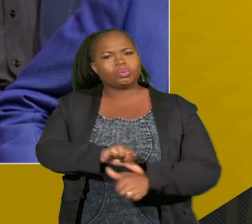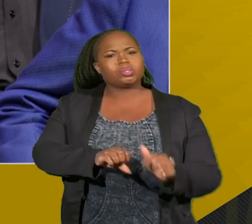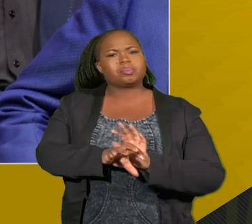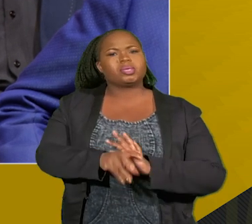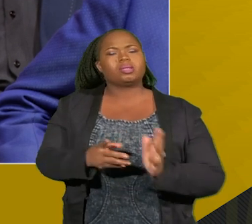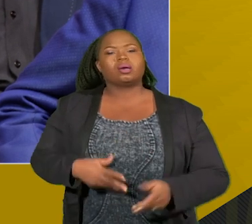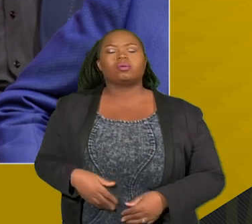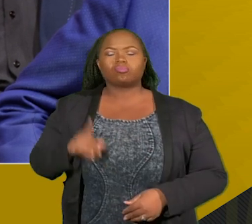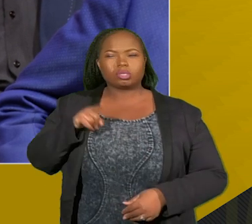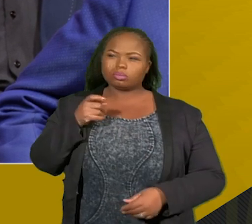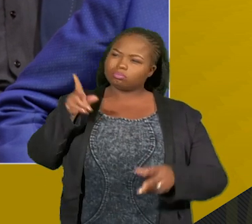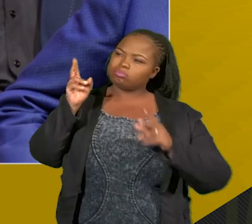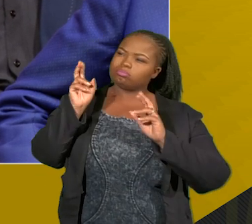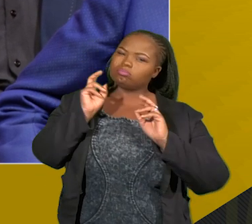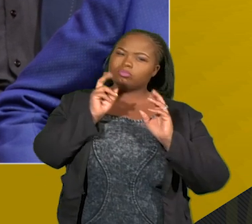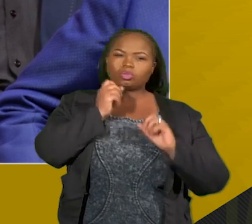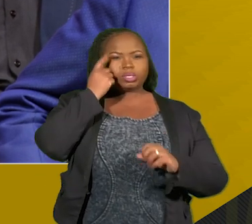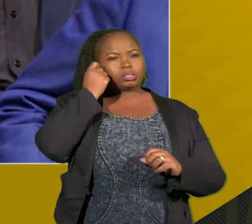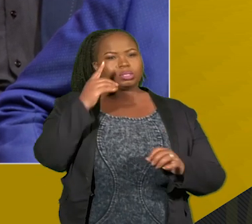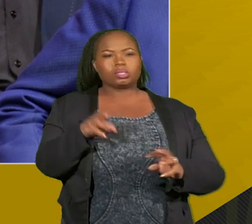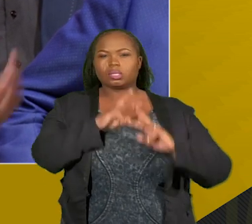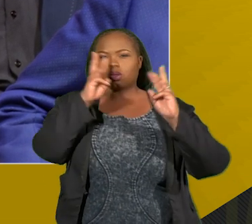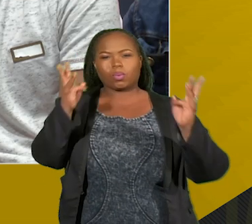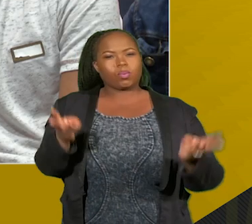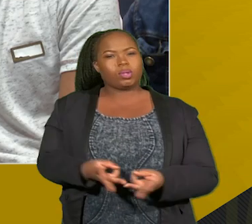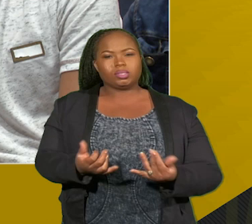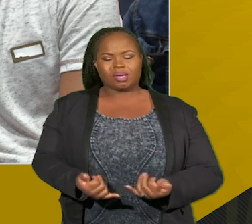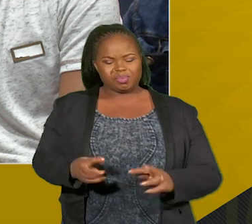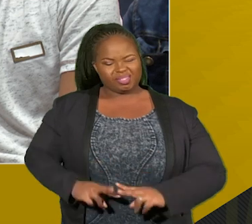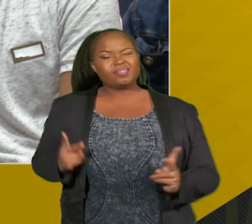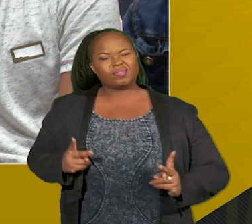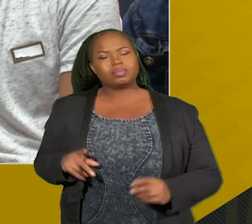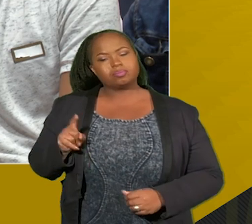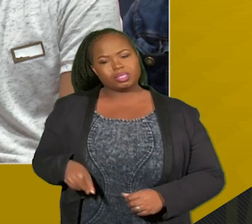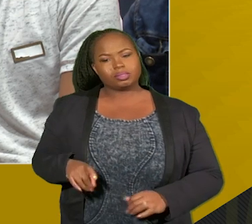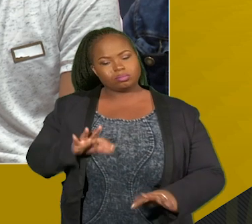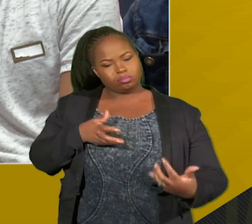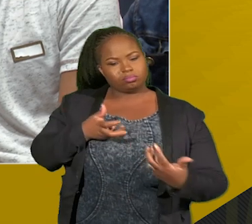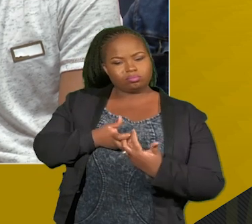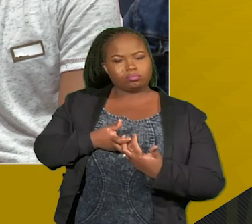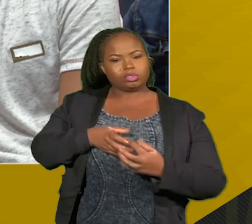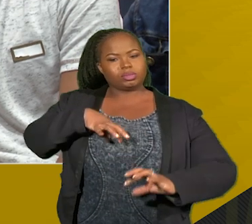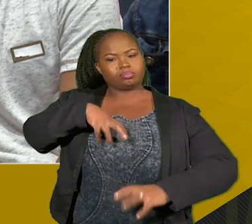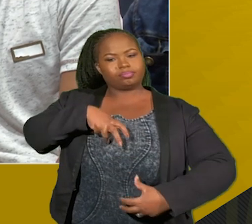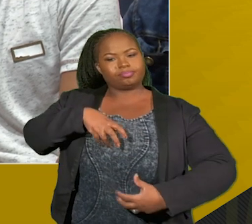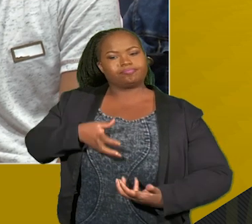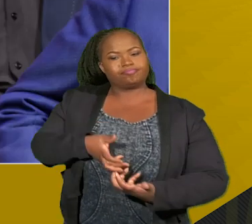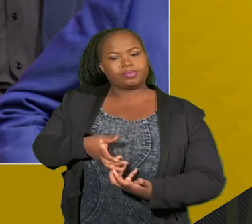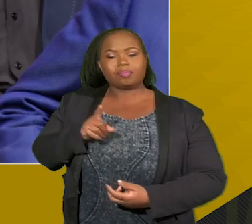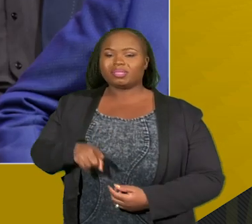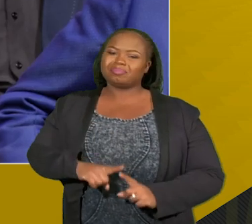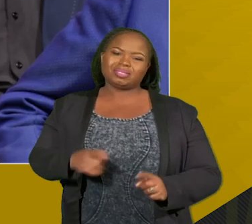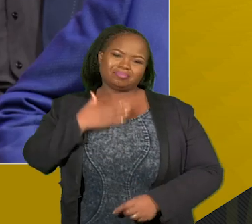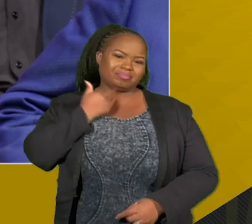So as soon as you understand ukuthi umhlaba awusafani nakuqala, you know. So we need to align, we need to adjust ourselves. But please